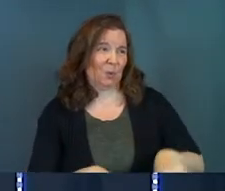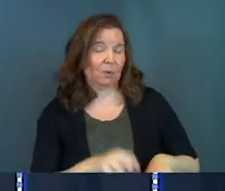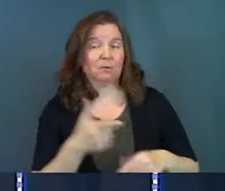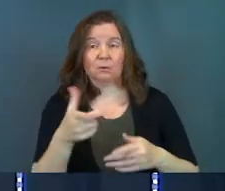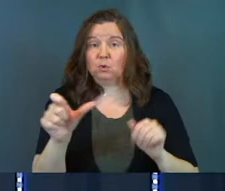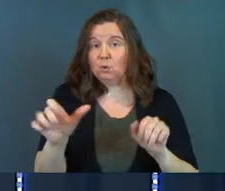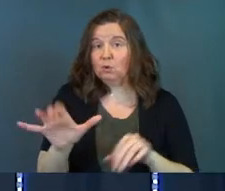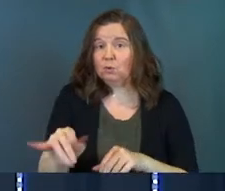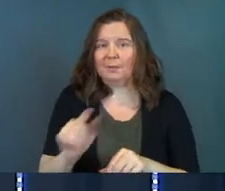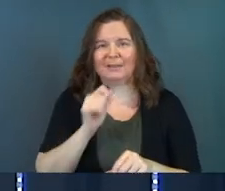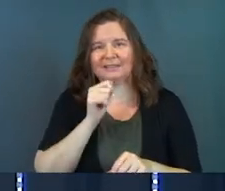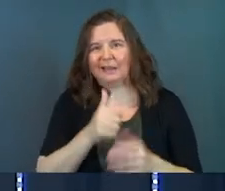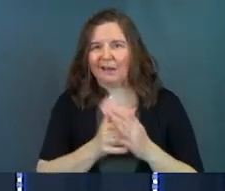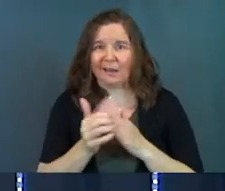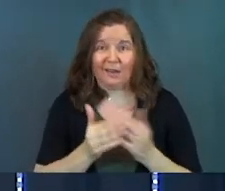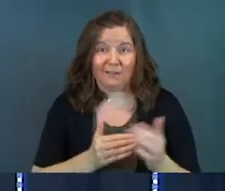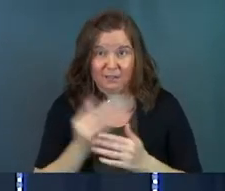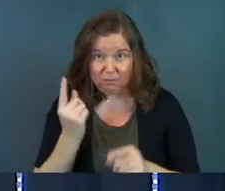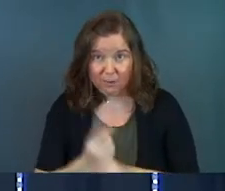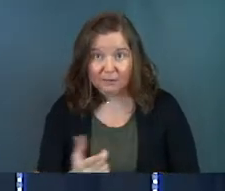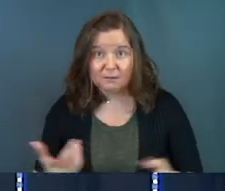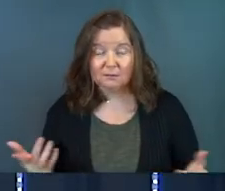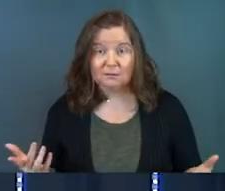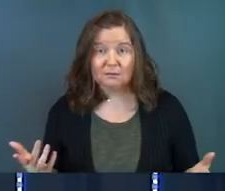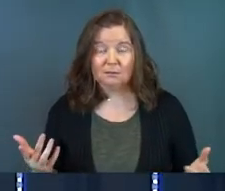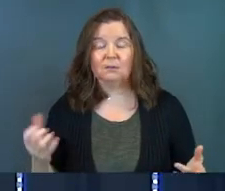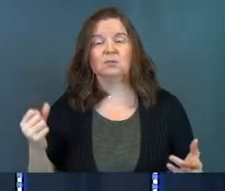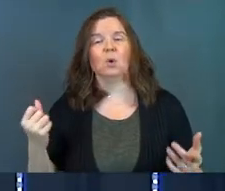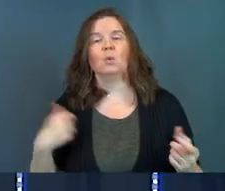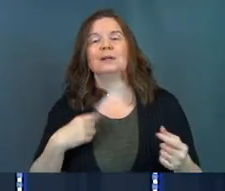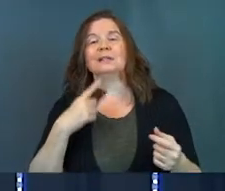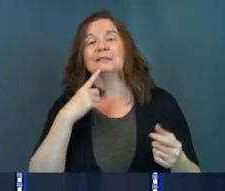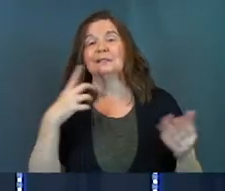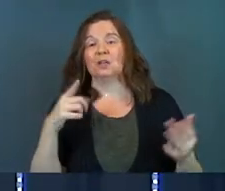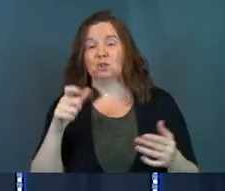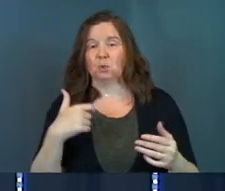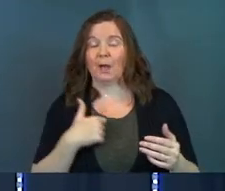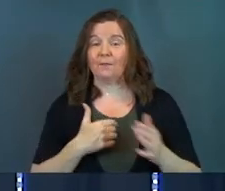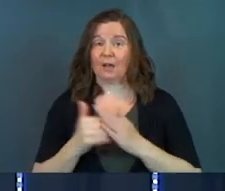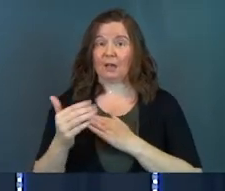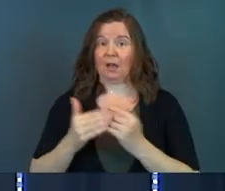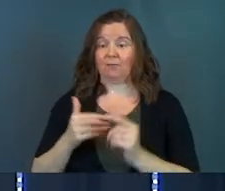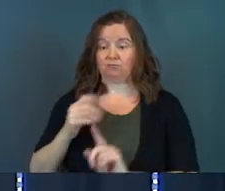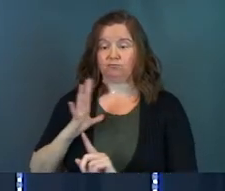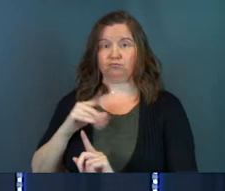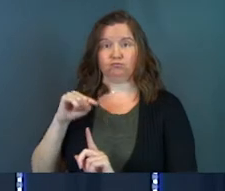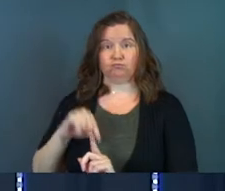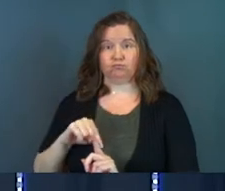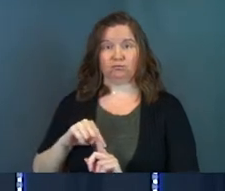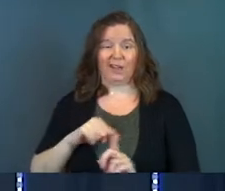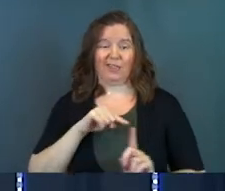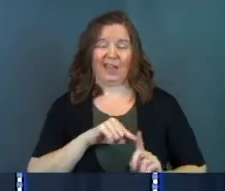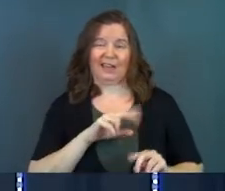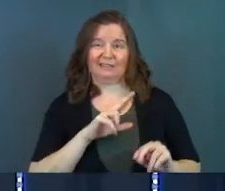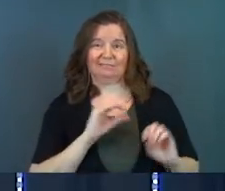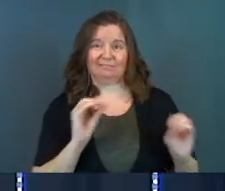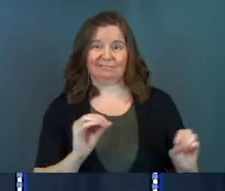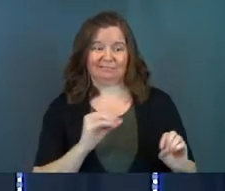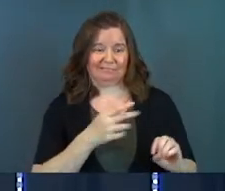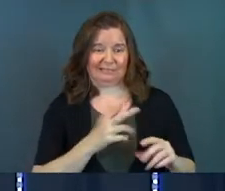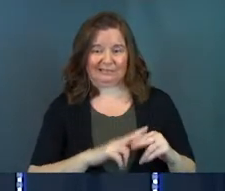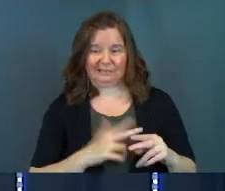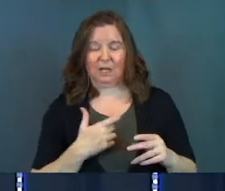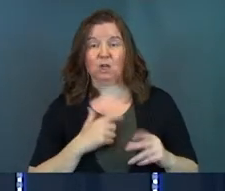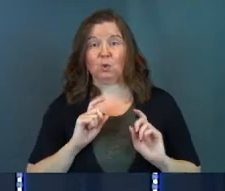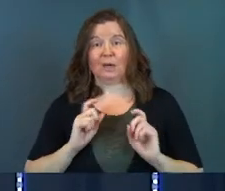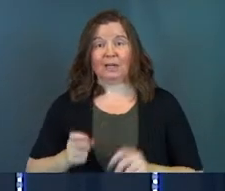I mean, you can do it, but that's not comfy, right? So what he's saying here is you got a comfy seat and you got a not so comfy seat, and you're